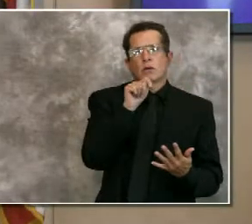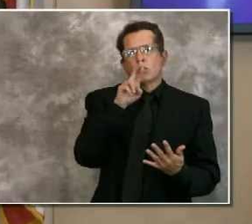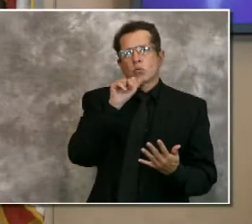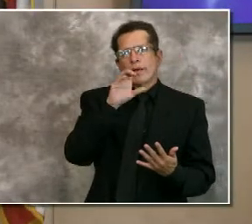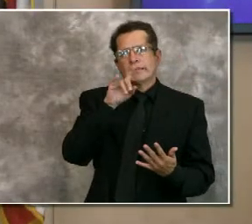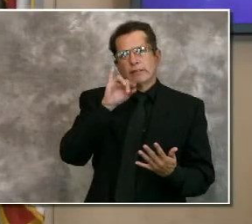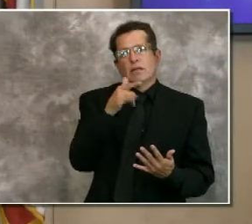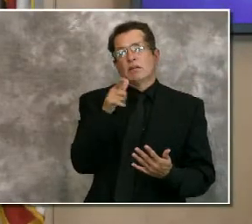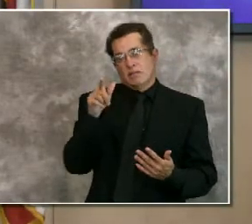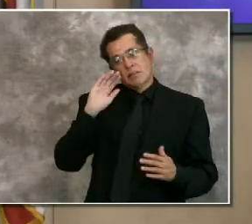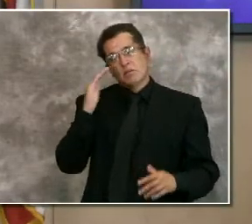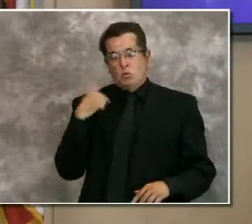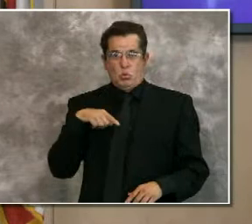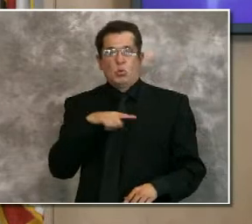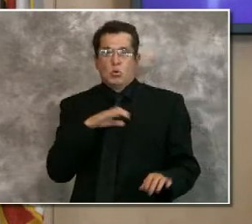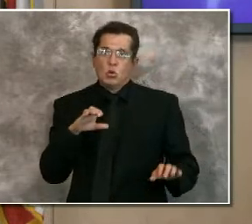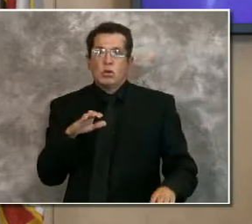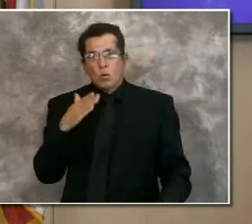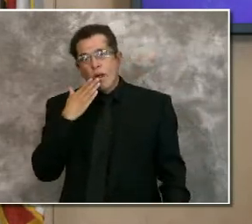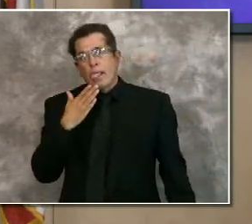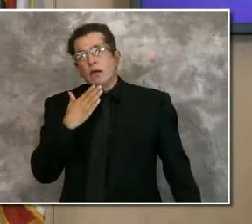Thank you. Yeah.